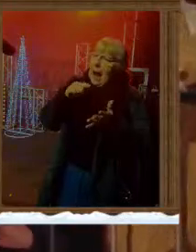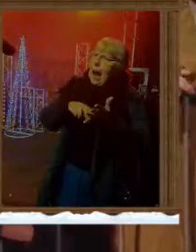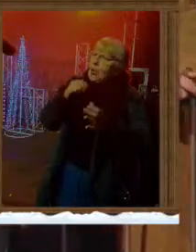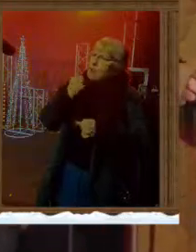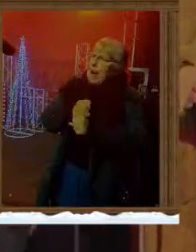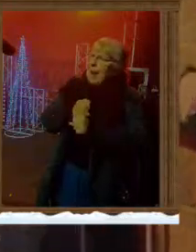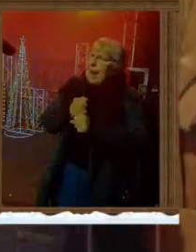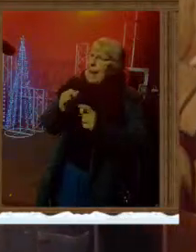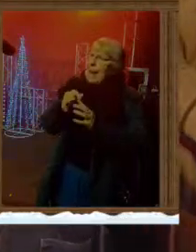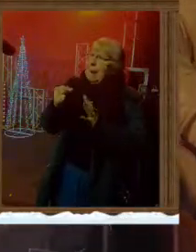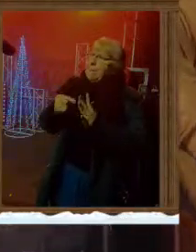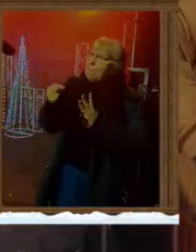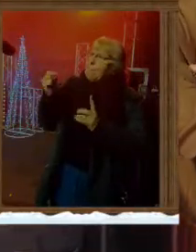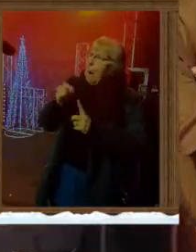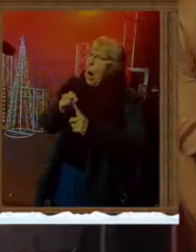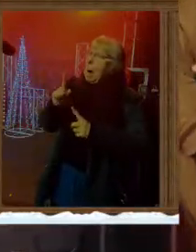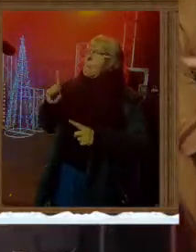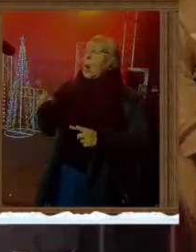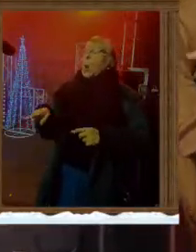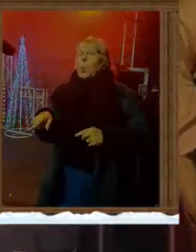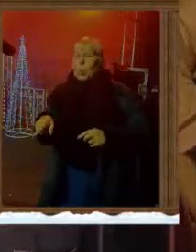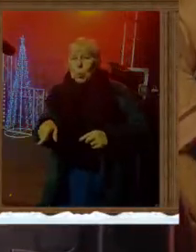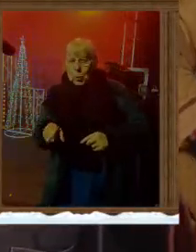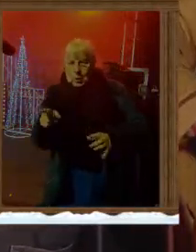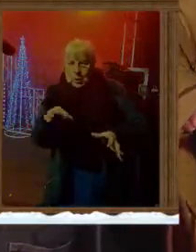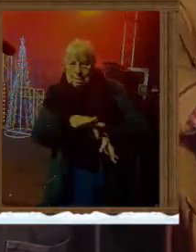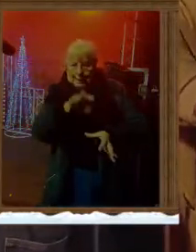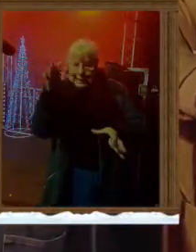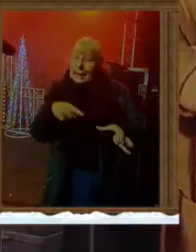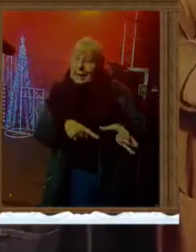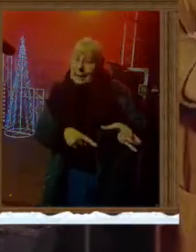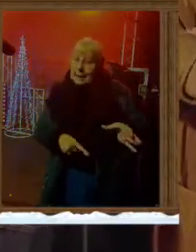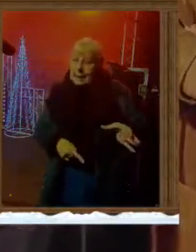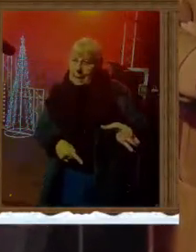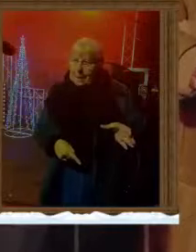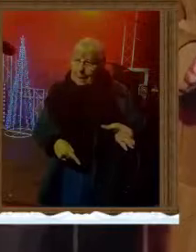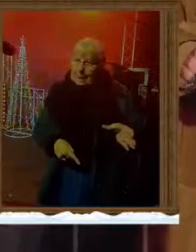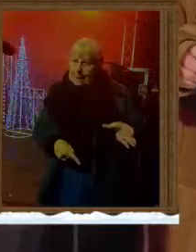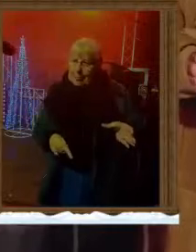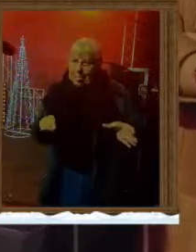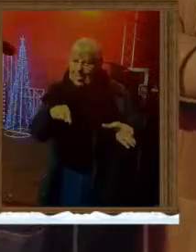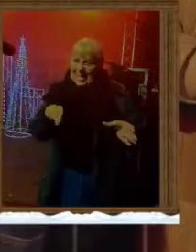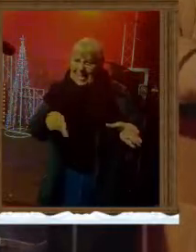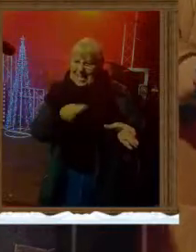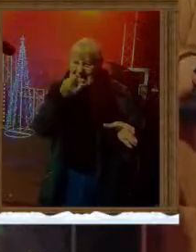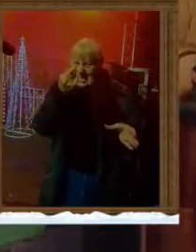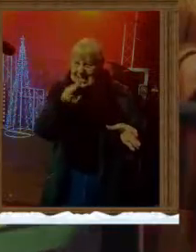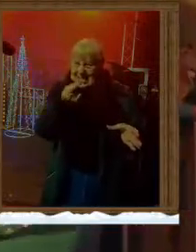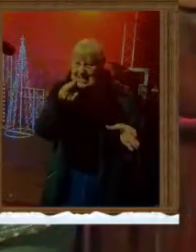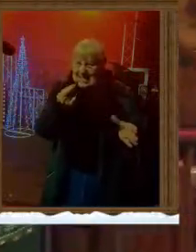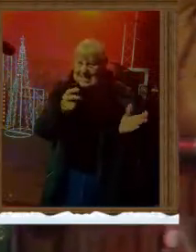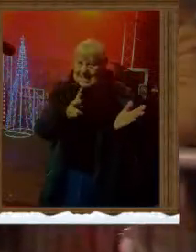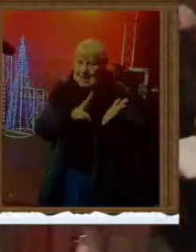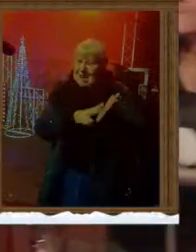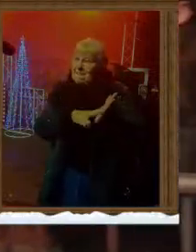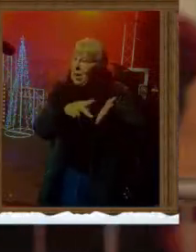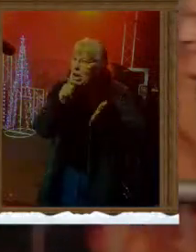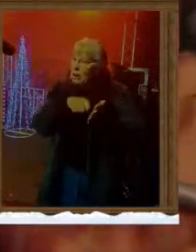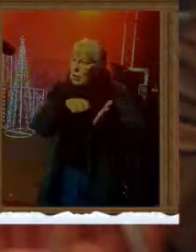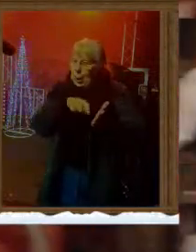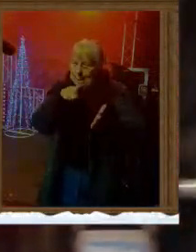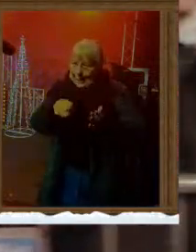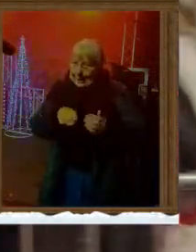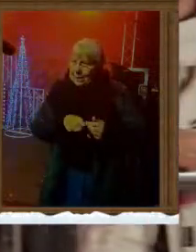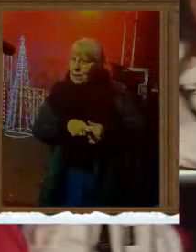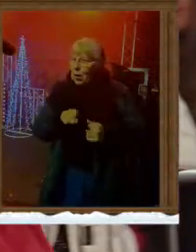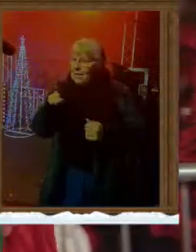A ring pop. Nice and disgusting. Okay, pick a present. Anything out of there? This. Okay, there's a little voucher, shopping voucher. Over